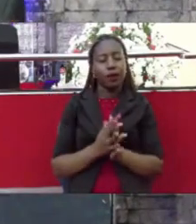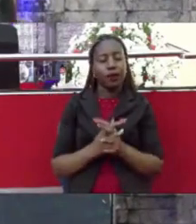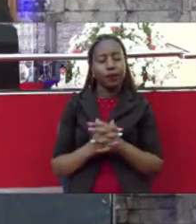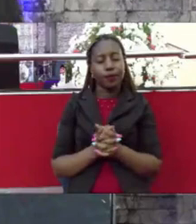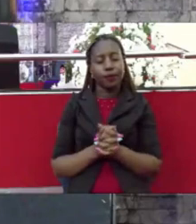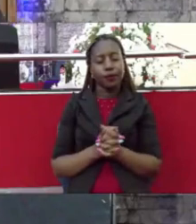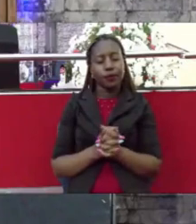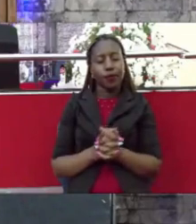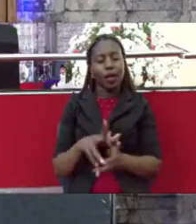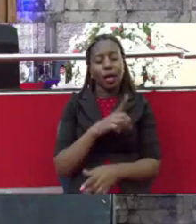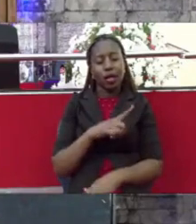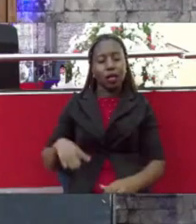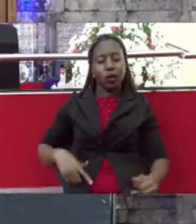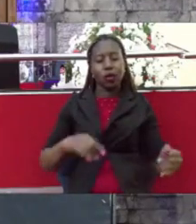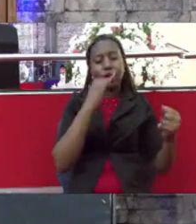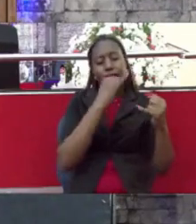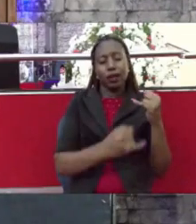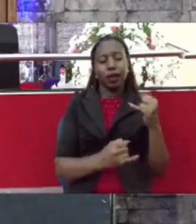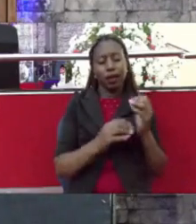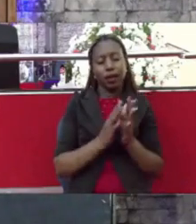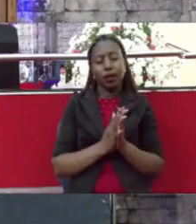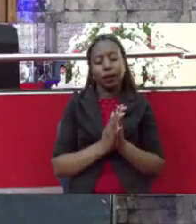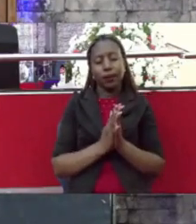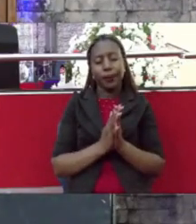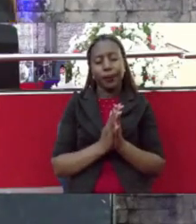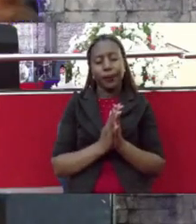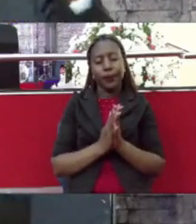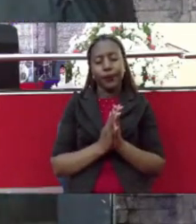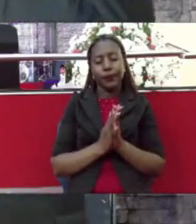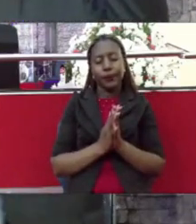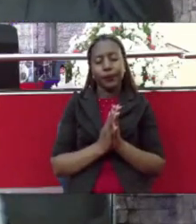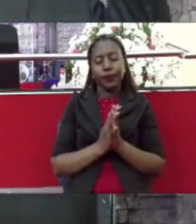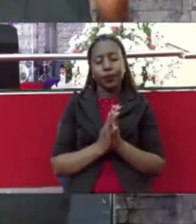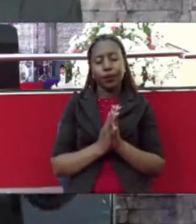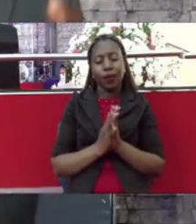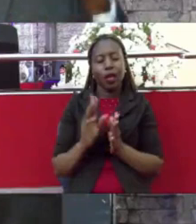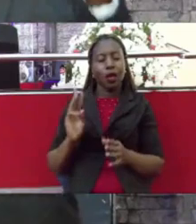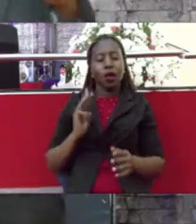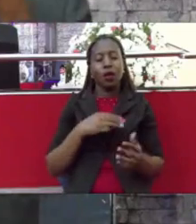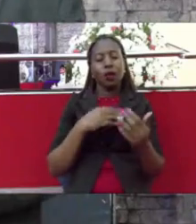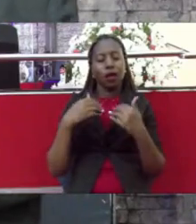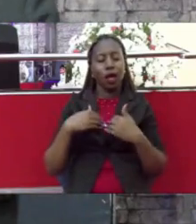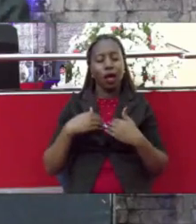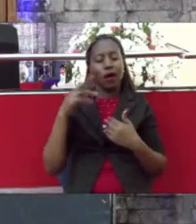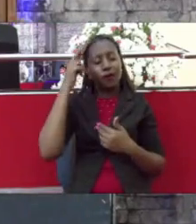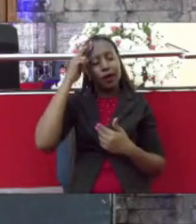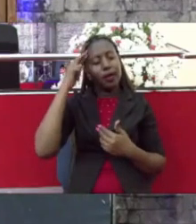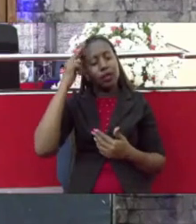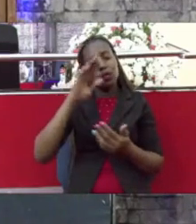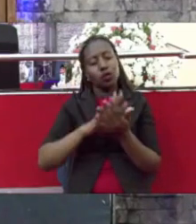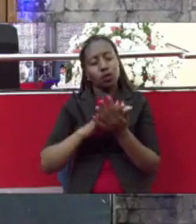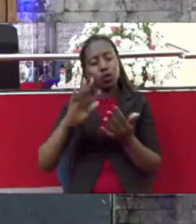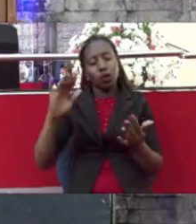And Lord, at the end of it, King of Glory. Na baada ya mambo yote Bwana. That Lord, we have a reason to rejoice and glory, Lord, in your name. Ya kwamba